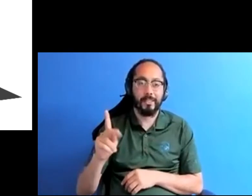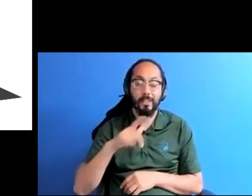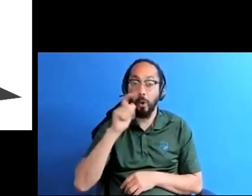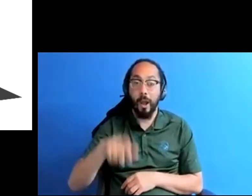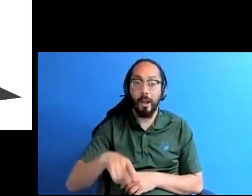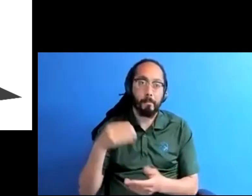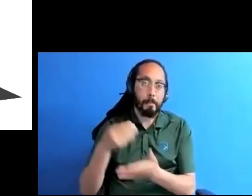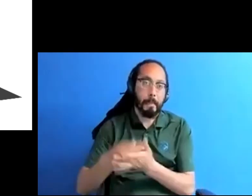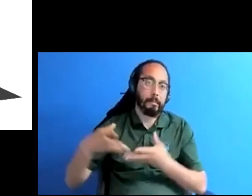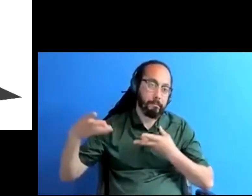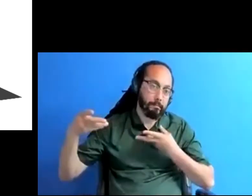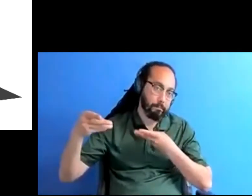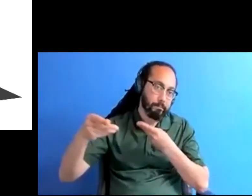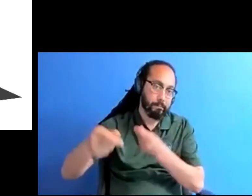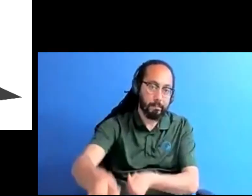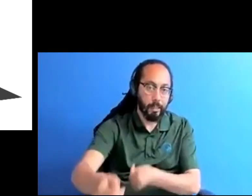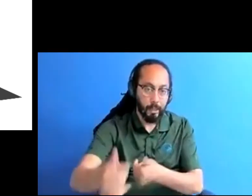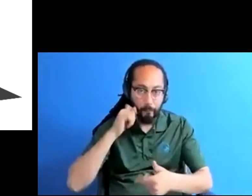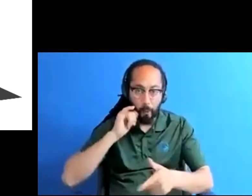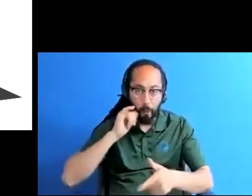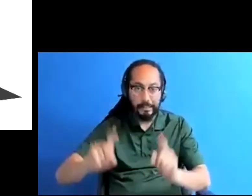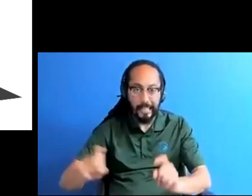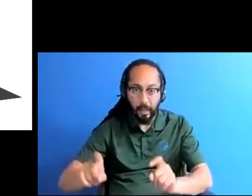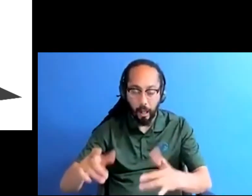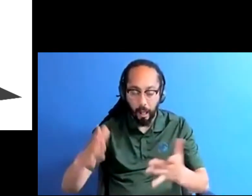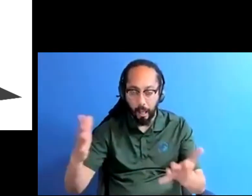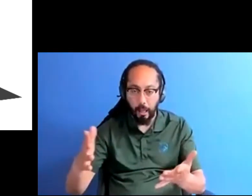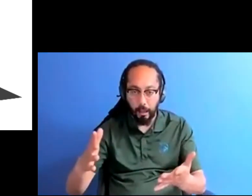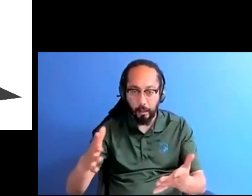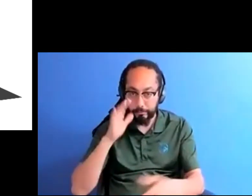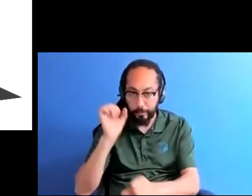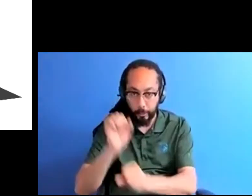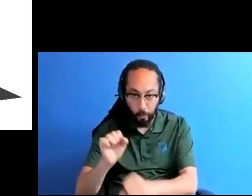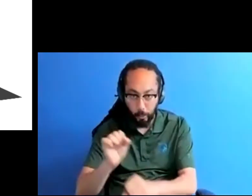in order to be able to experiment. And if it doesn't work, you don't